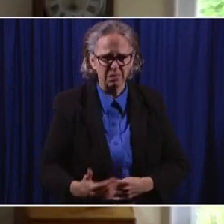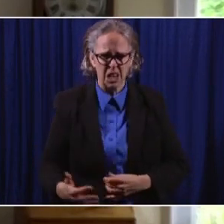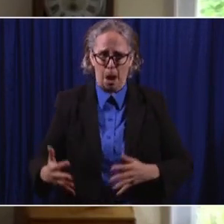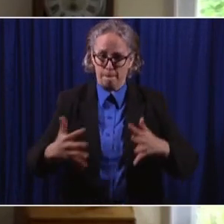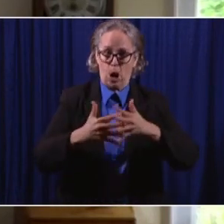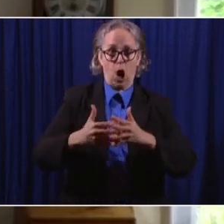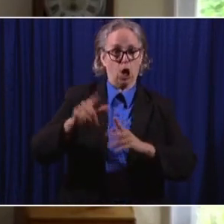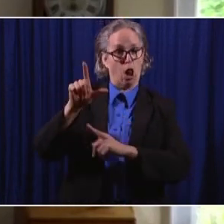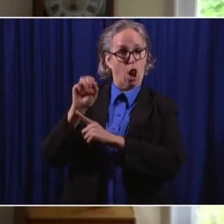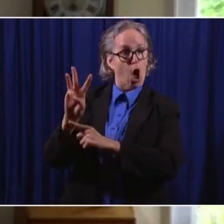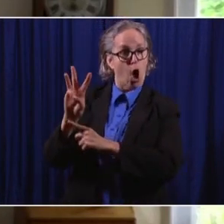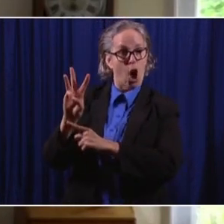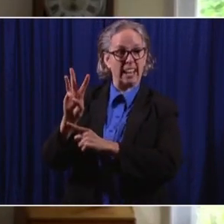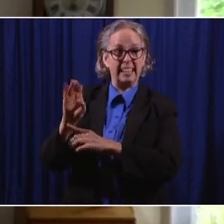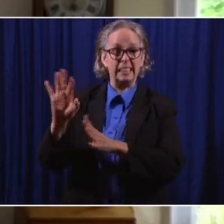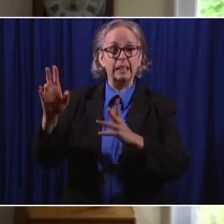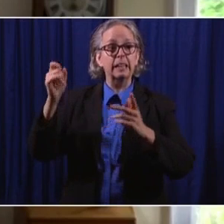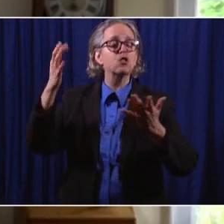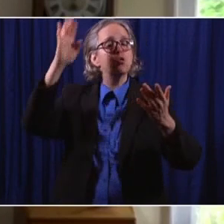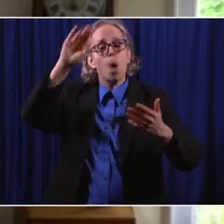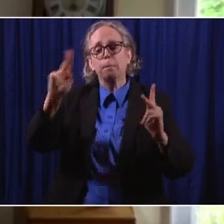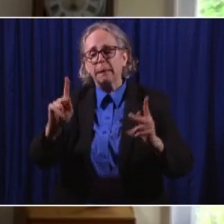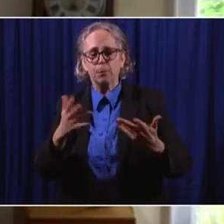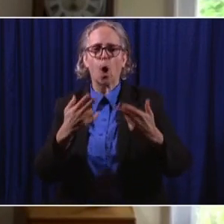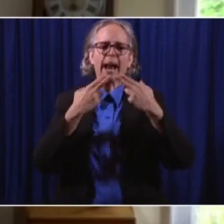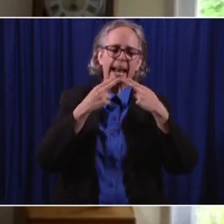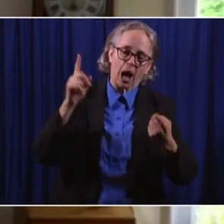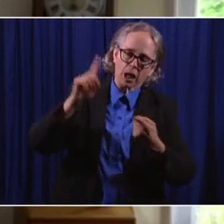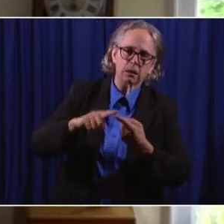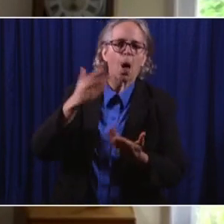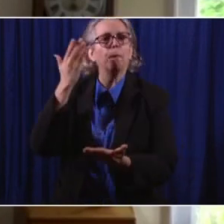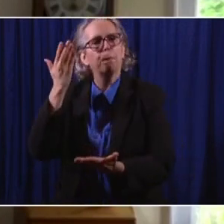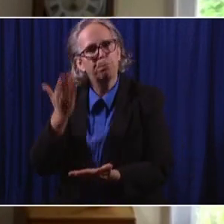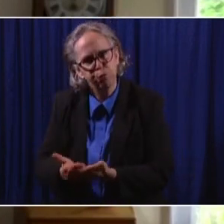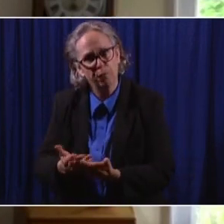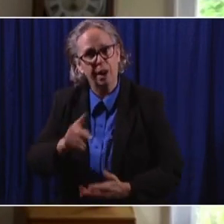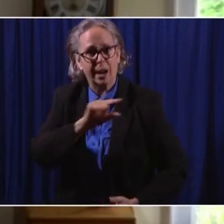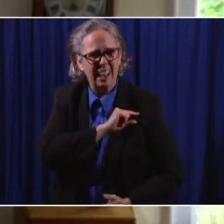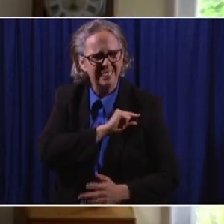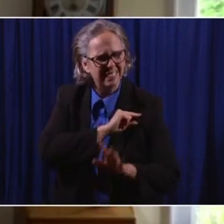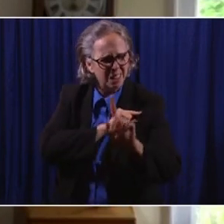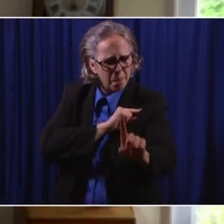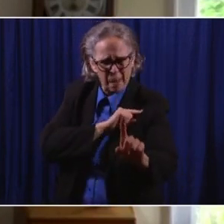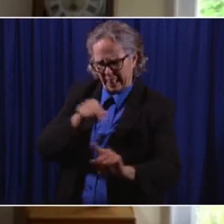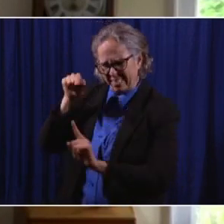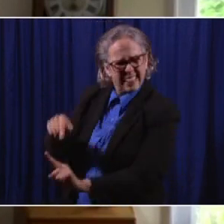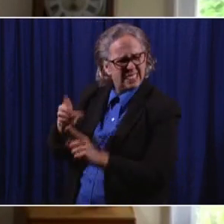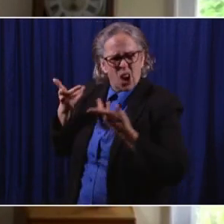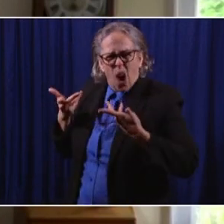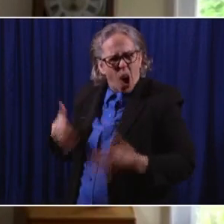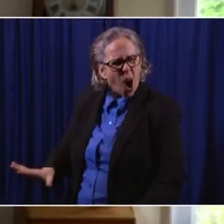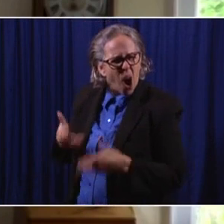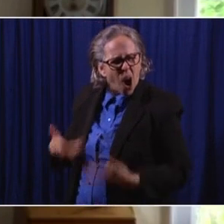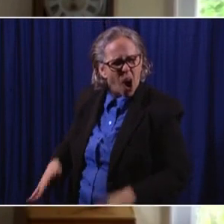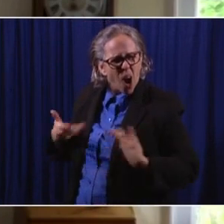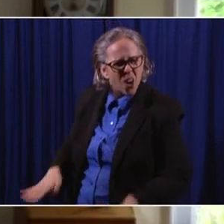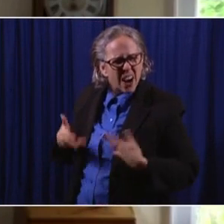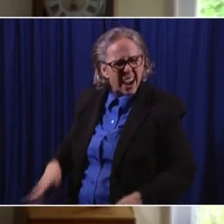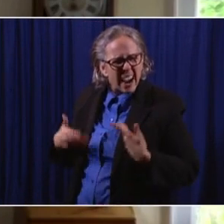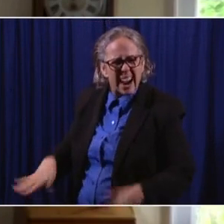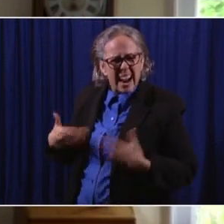person responsible, there is no doubt that he would have known that he couldn't have a gun. On at least 2 occasions, the court informed